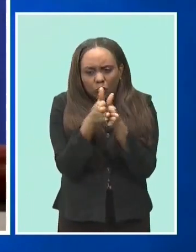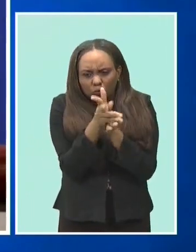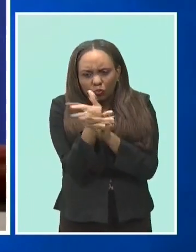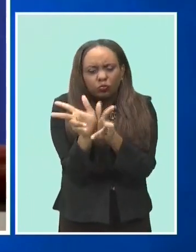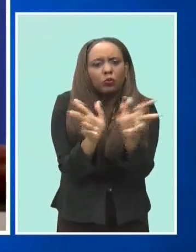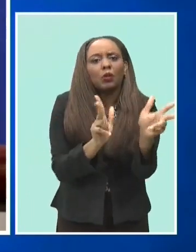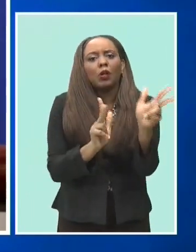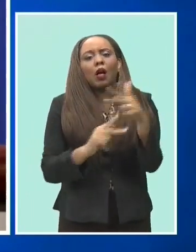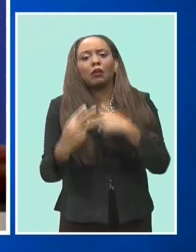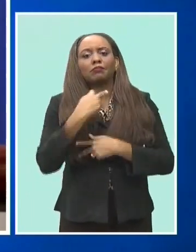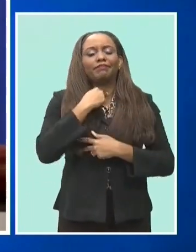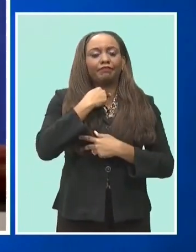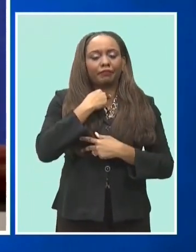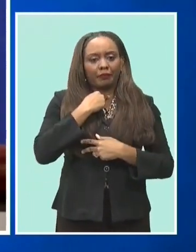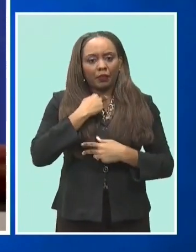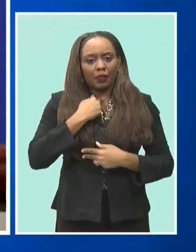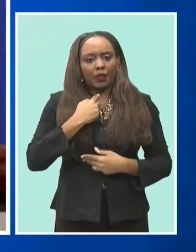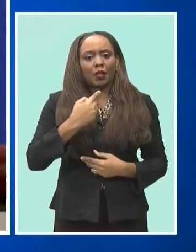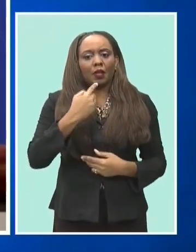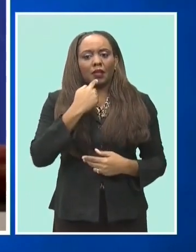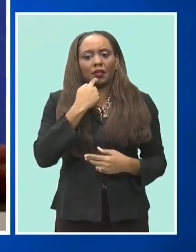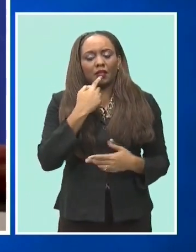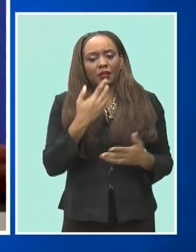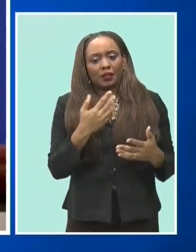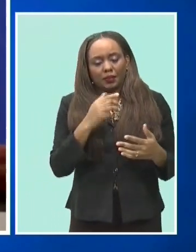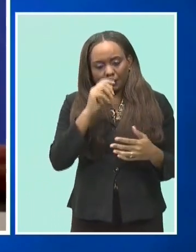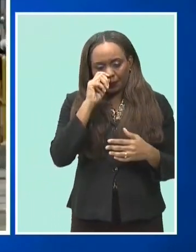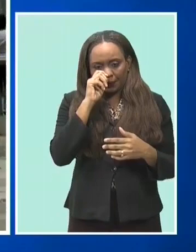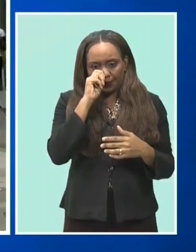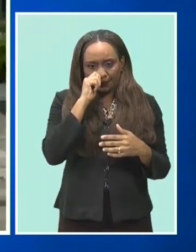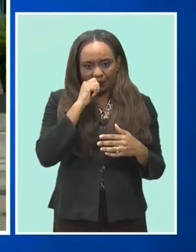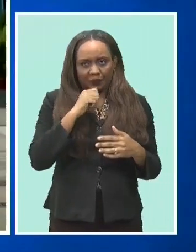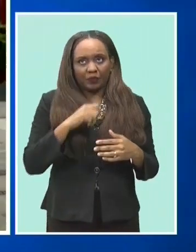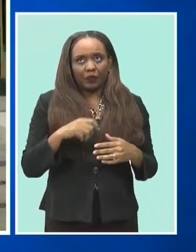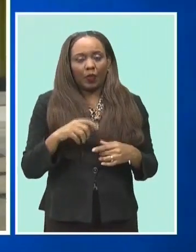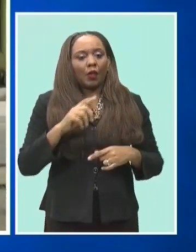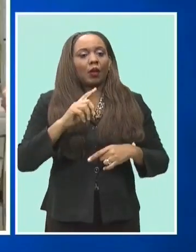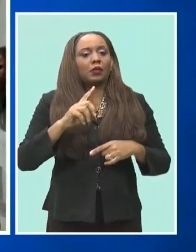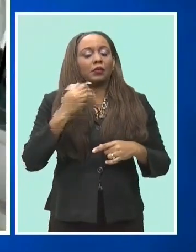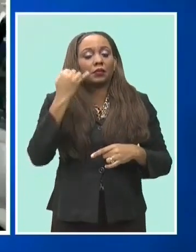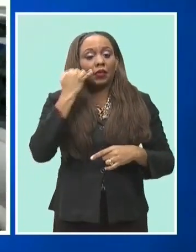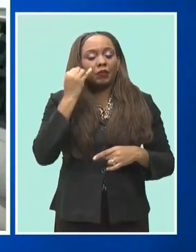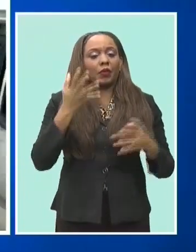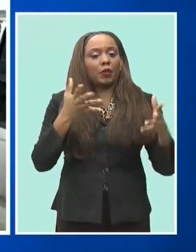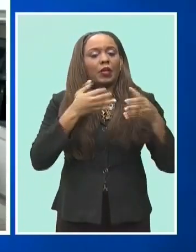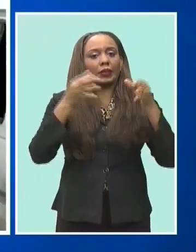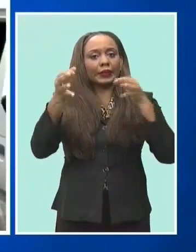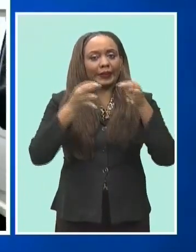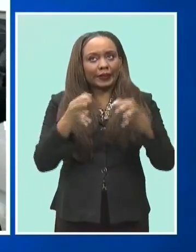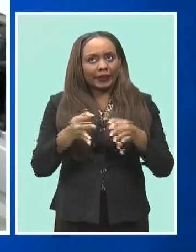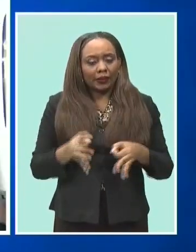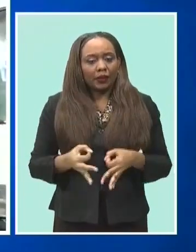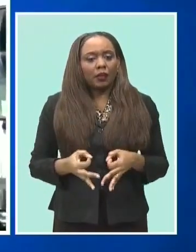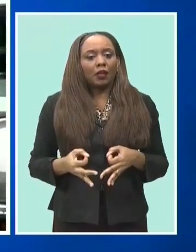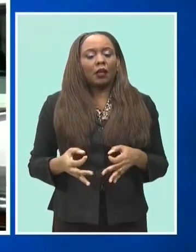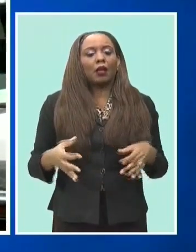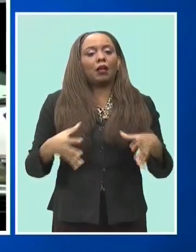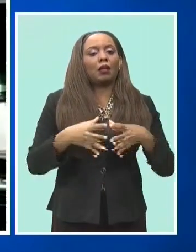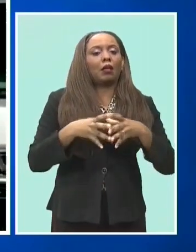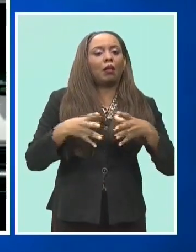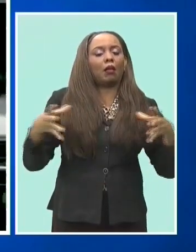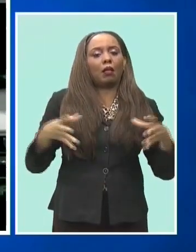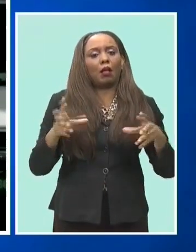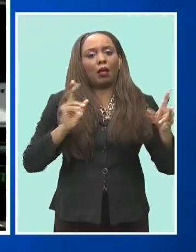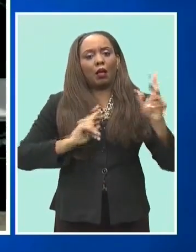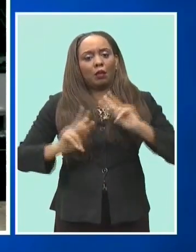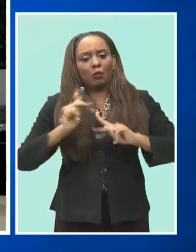that we face. Mr. Bowen says on a scale of A to F, A being free-flowing conditions and F representing total gridlock,